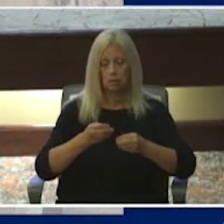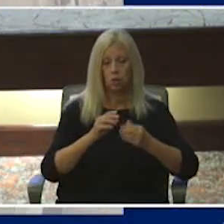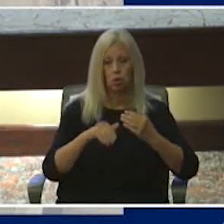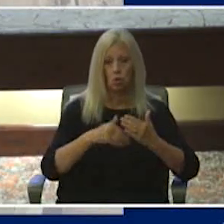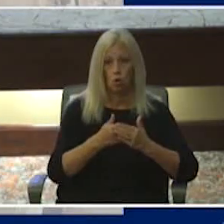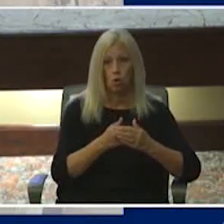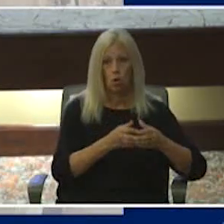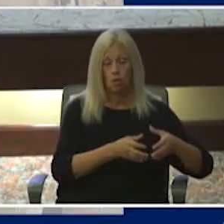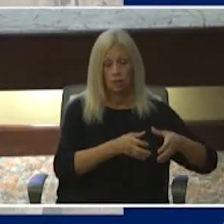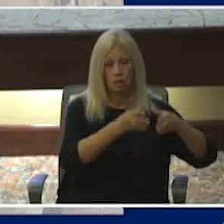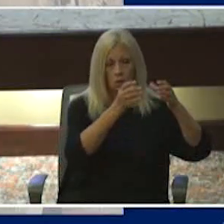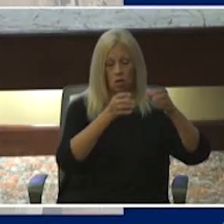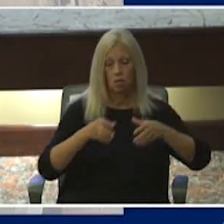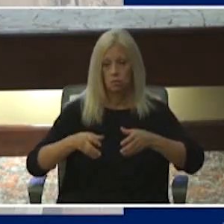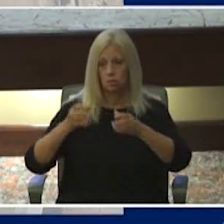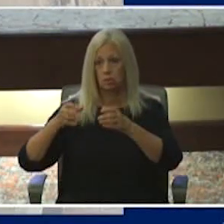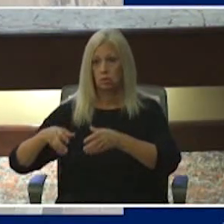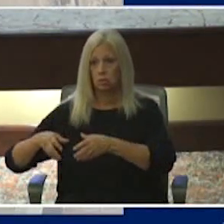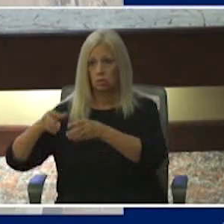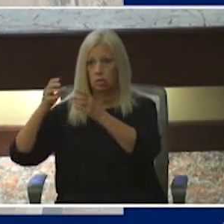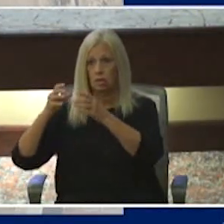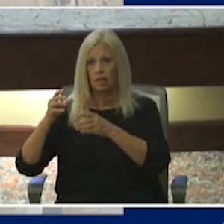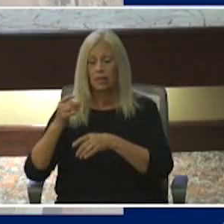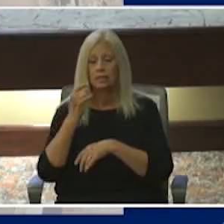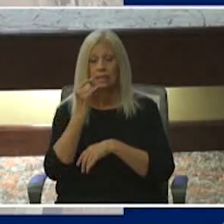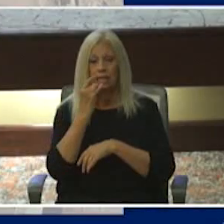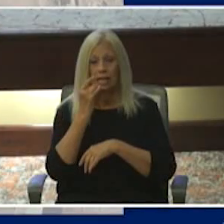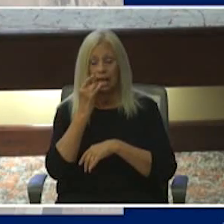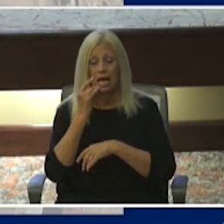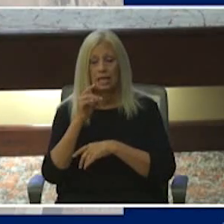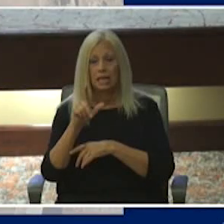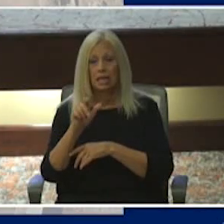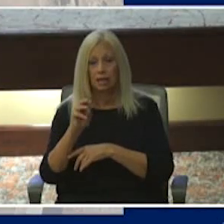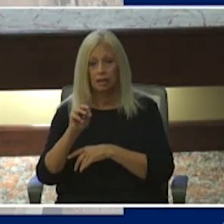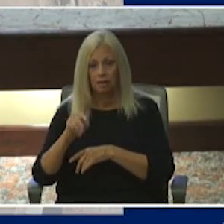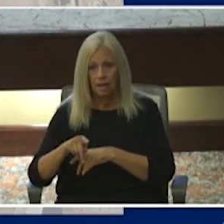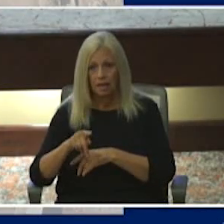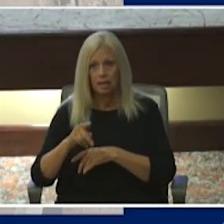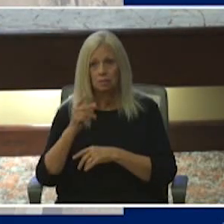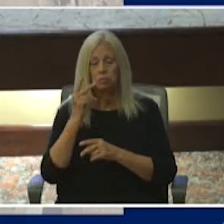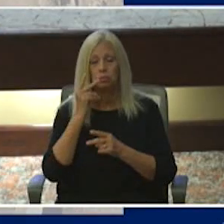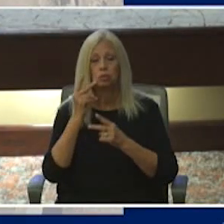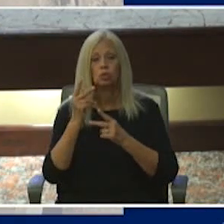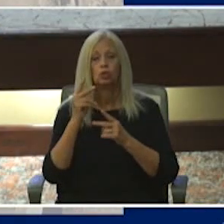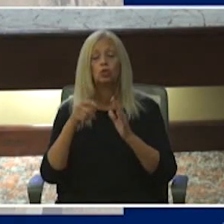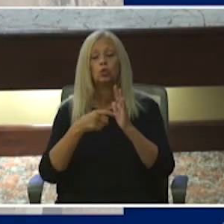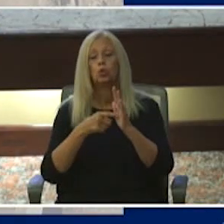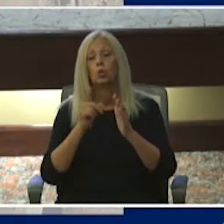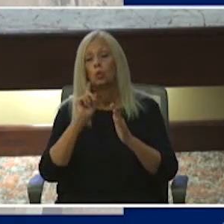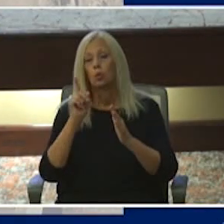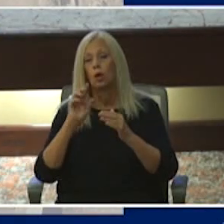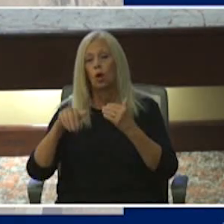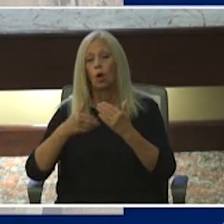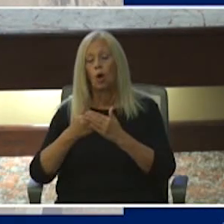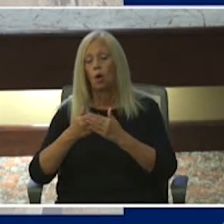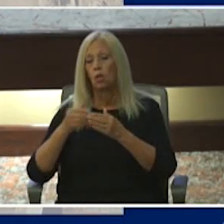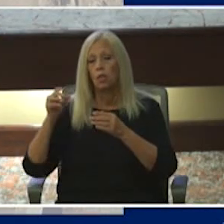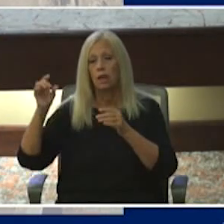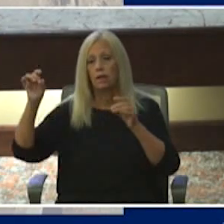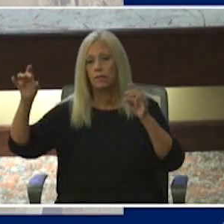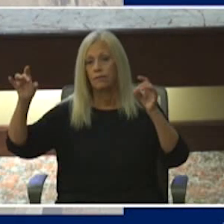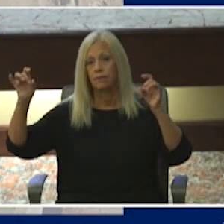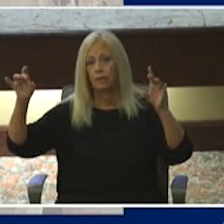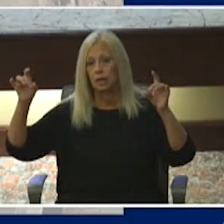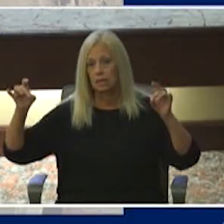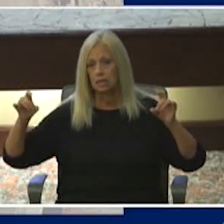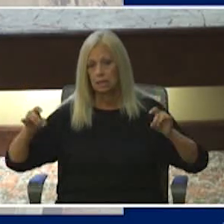So we'll go through this. This is just a lighting layout, kind of gives you an idea where all the fixtures are at and what the original columns were called, A, B, C,